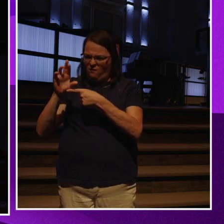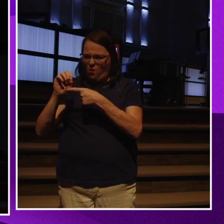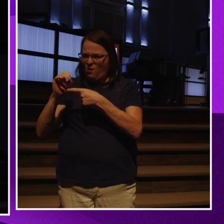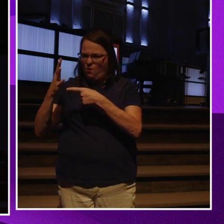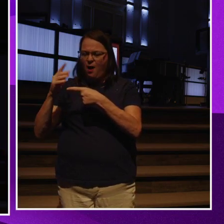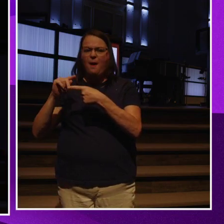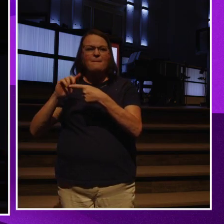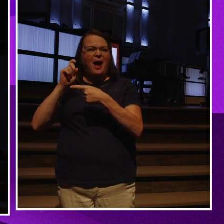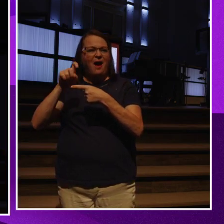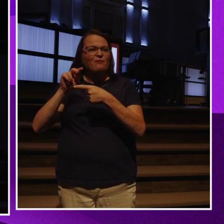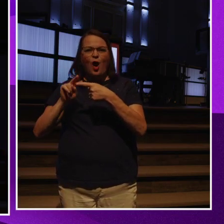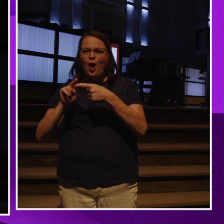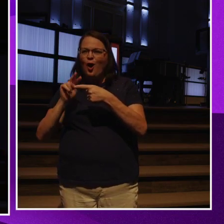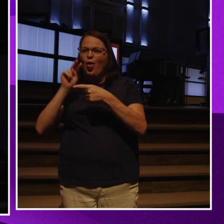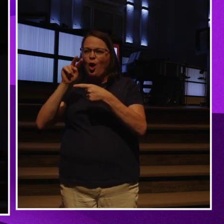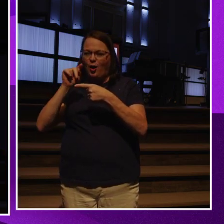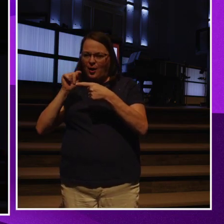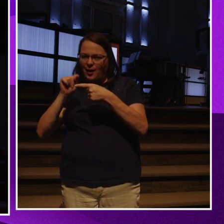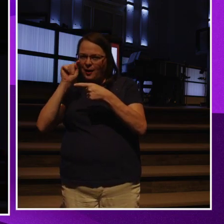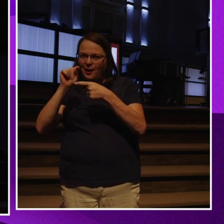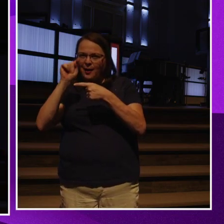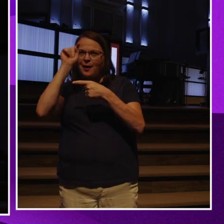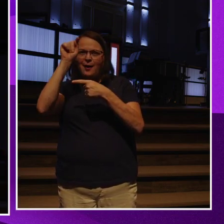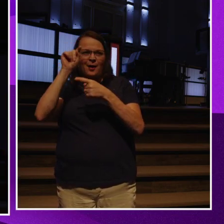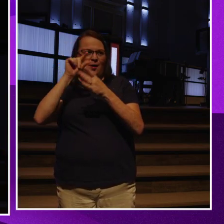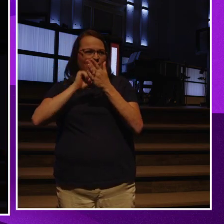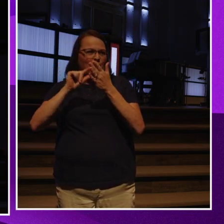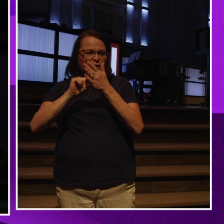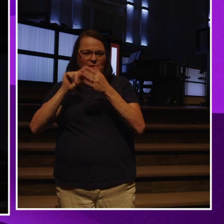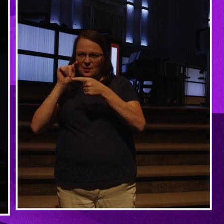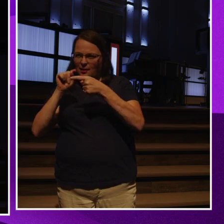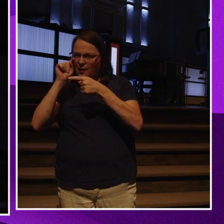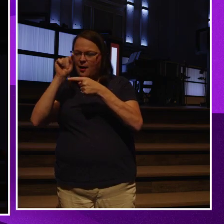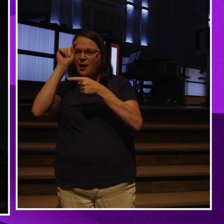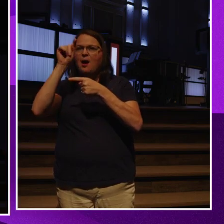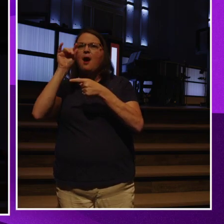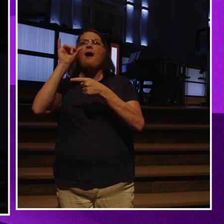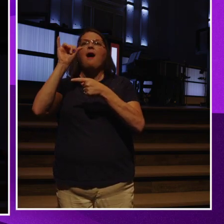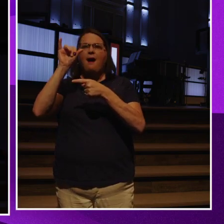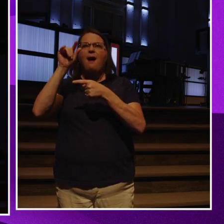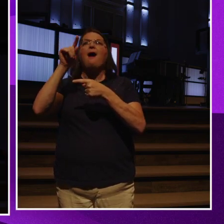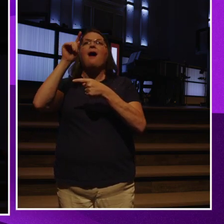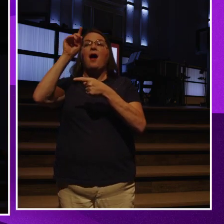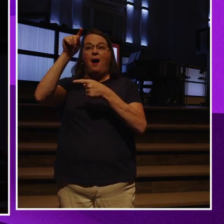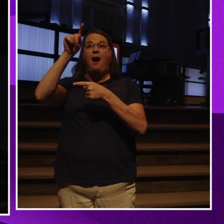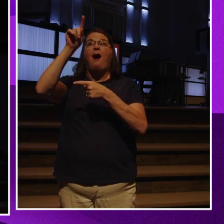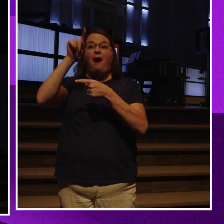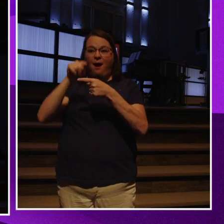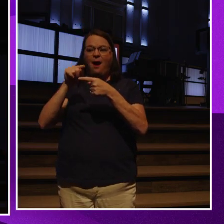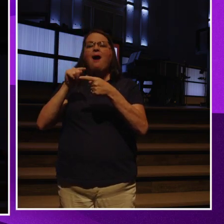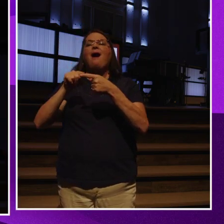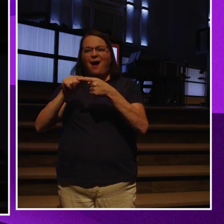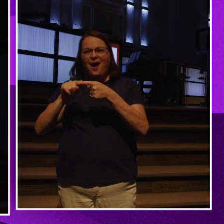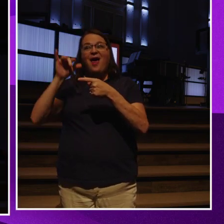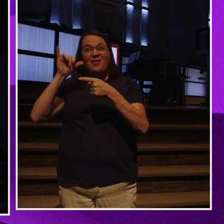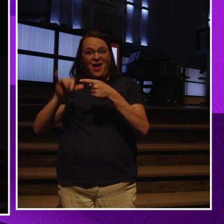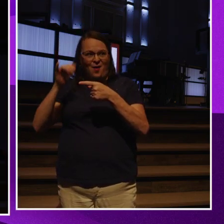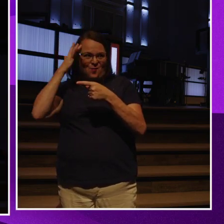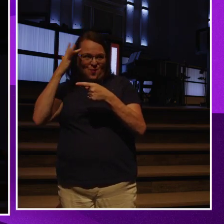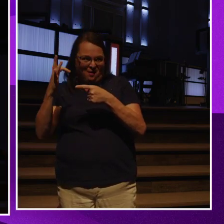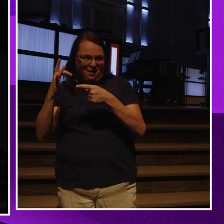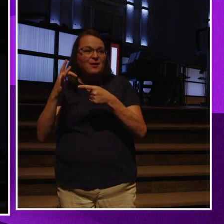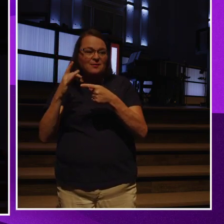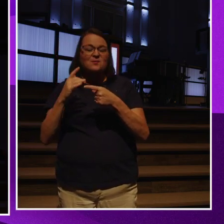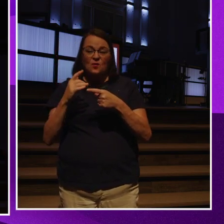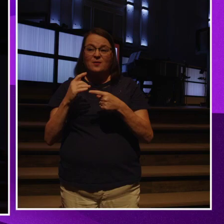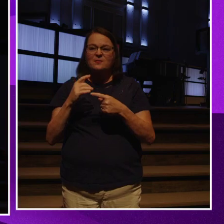back the few verses ahead. Just remind ourselves what he is talking about. In this passage just